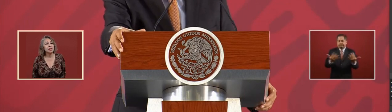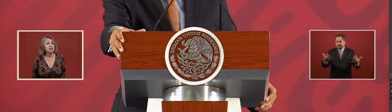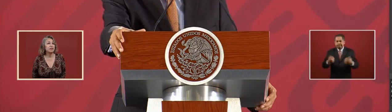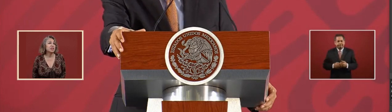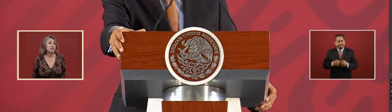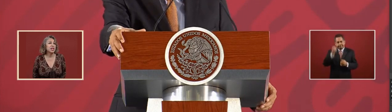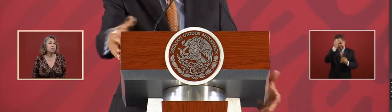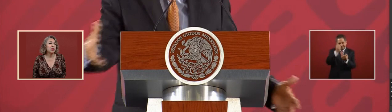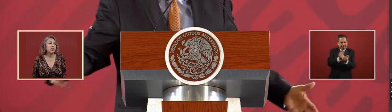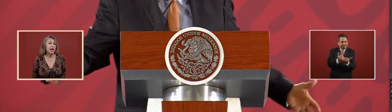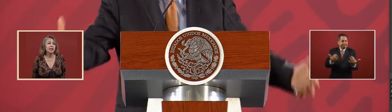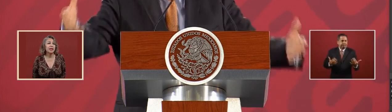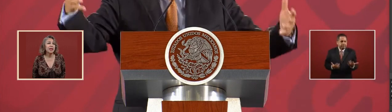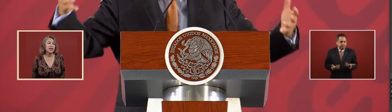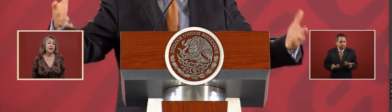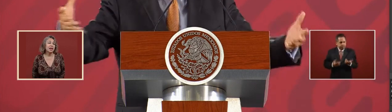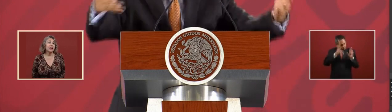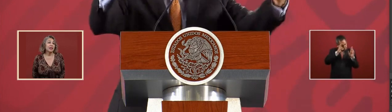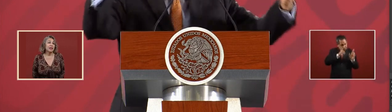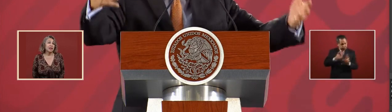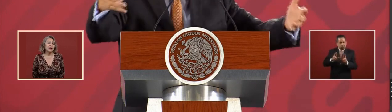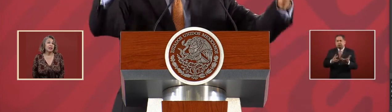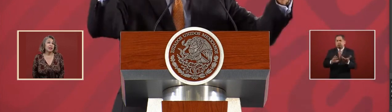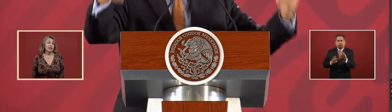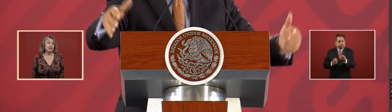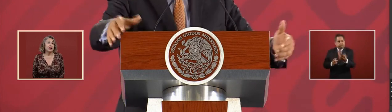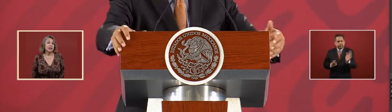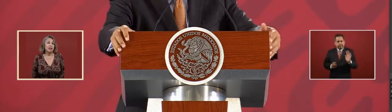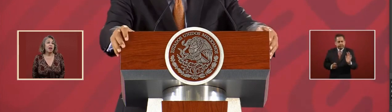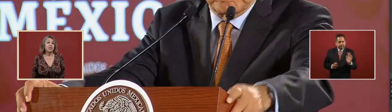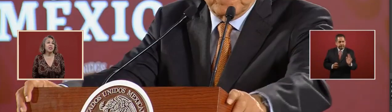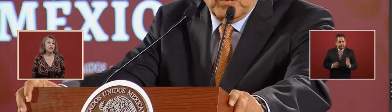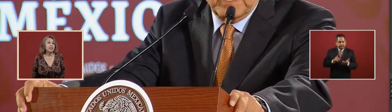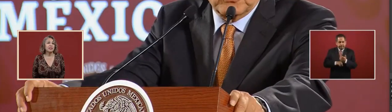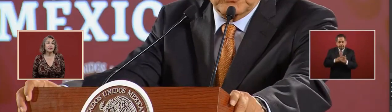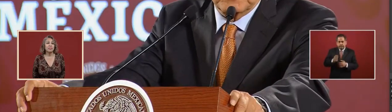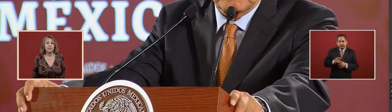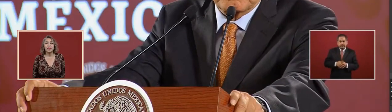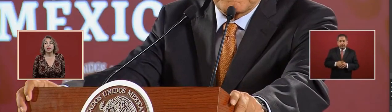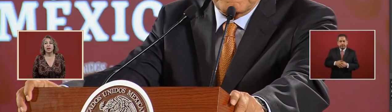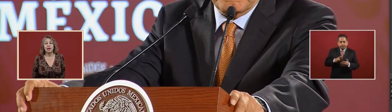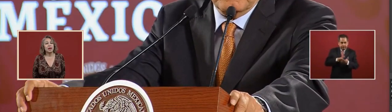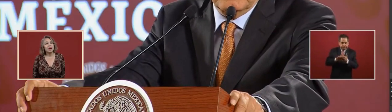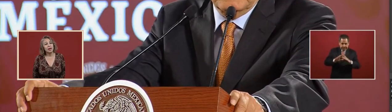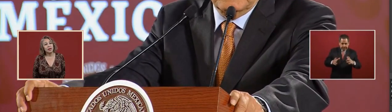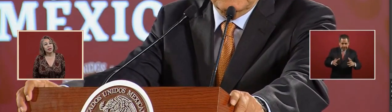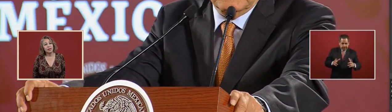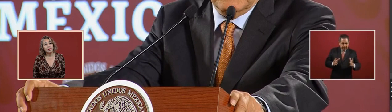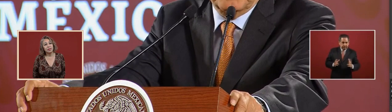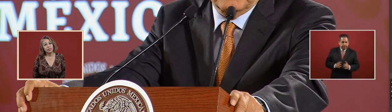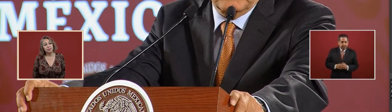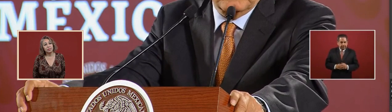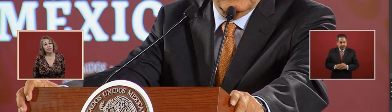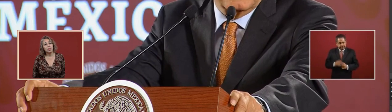respect, diversity, eso, plurality, esto del, all this momento,